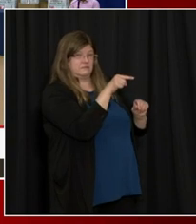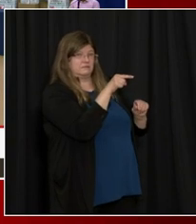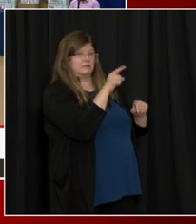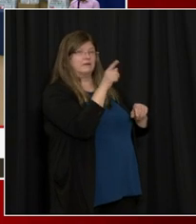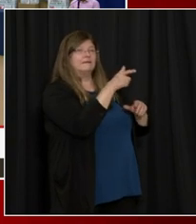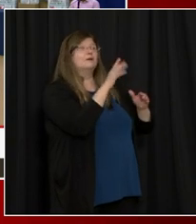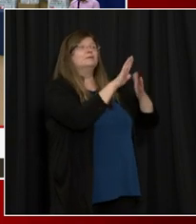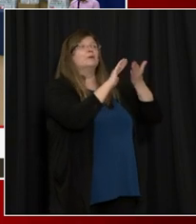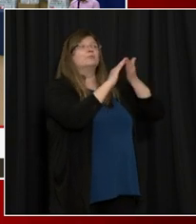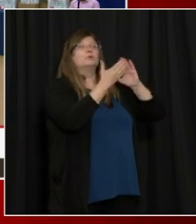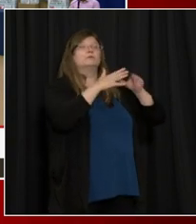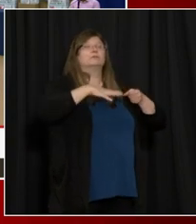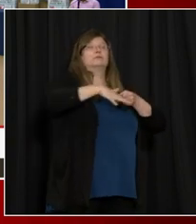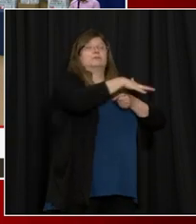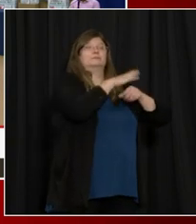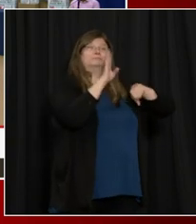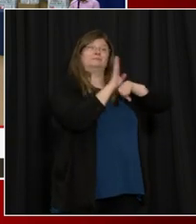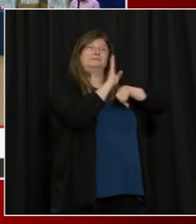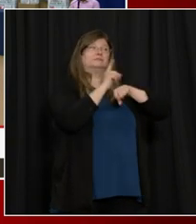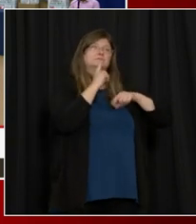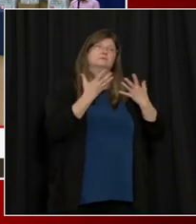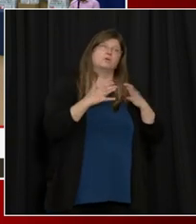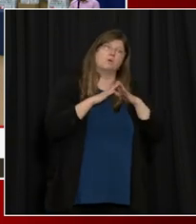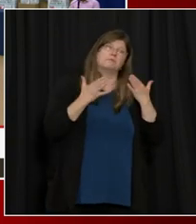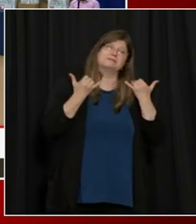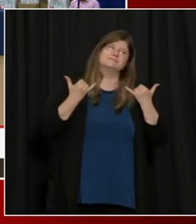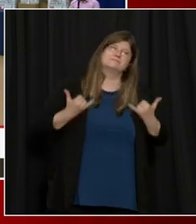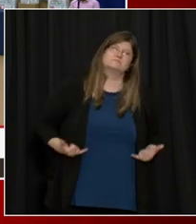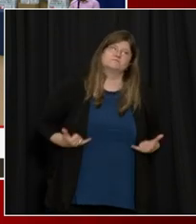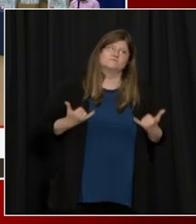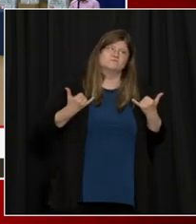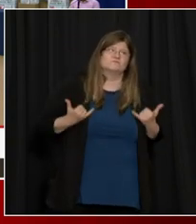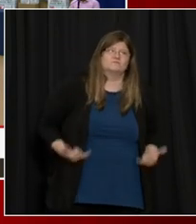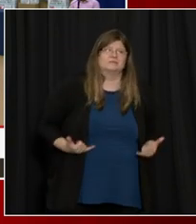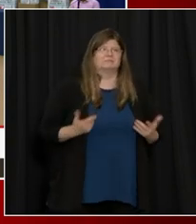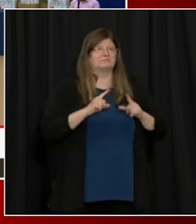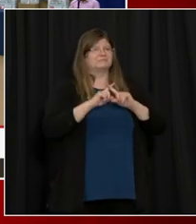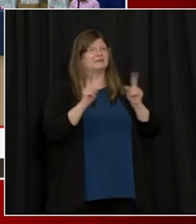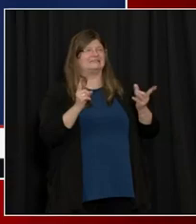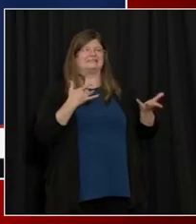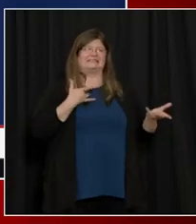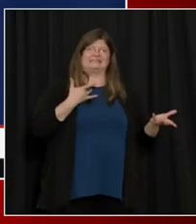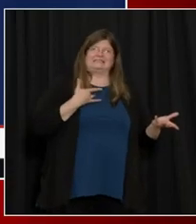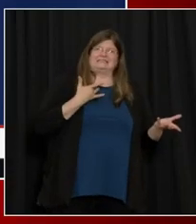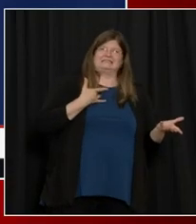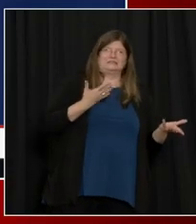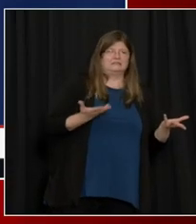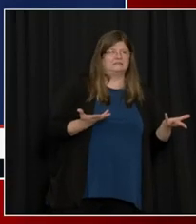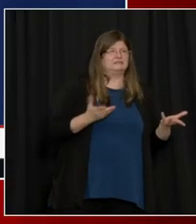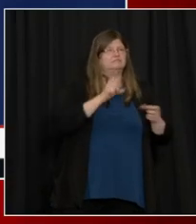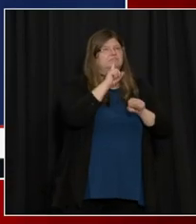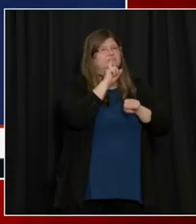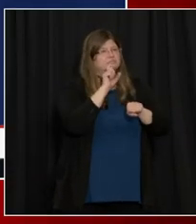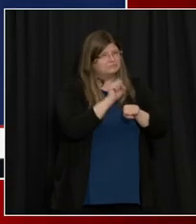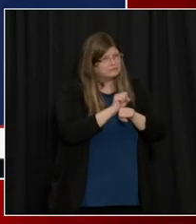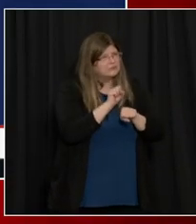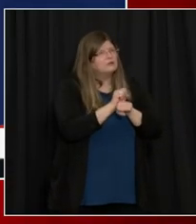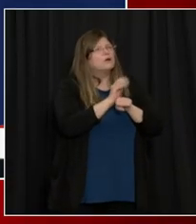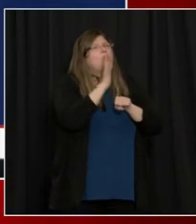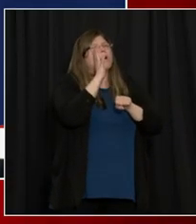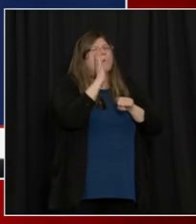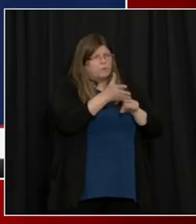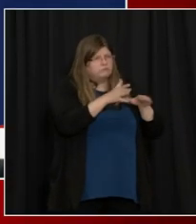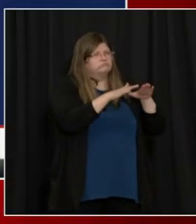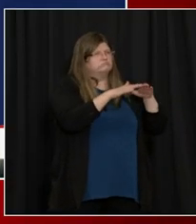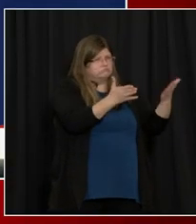reopen, obviously. They want to reopen, but what is your sense of how many of them will and won't reopen in phase one based on their